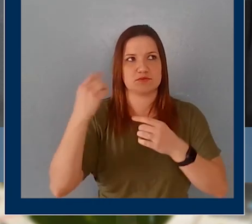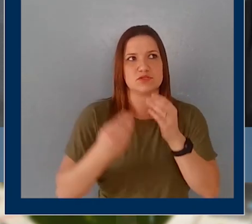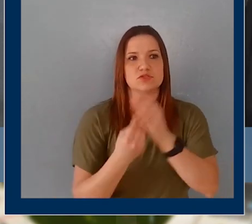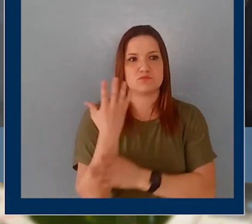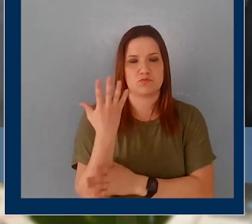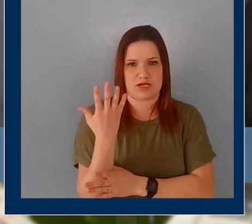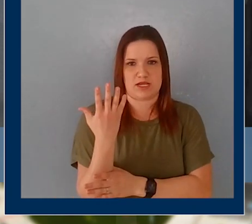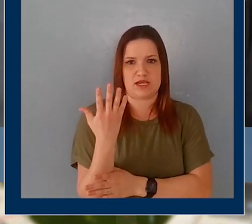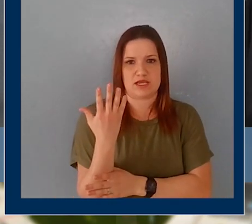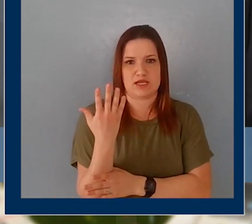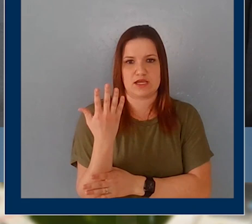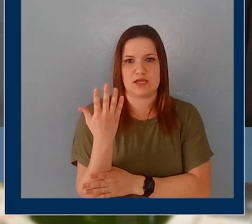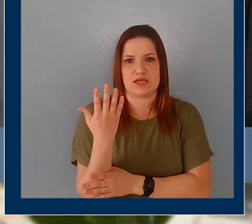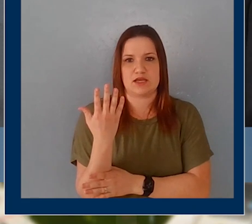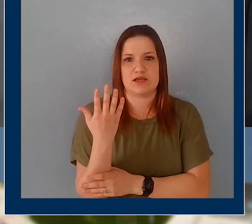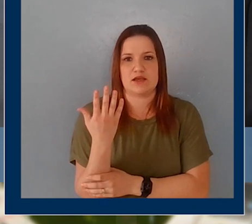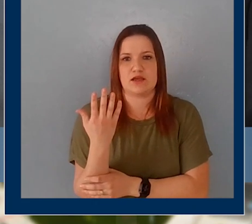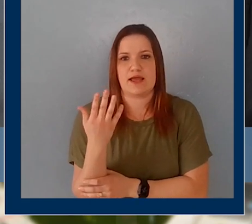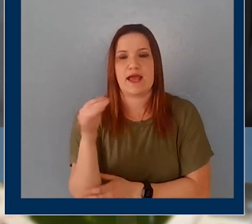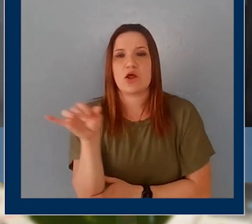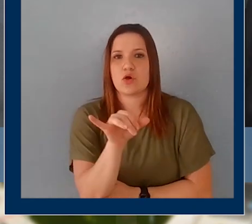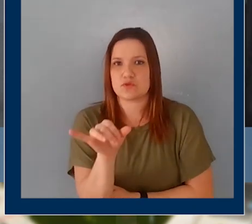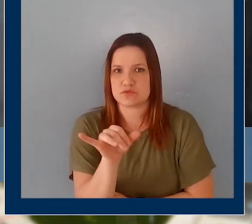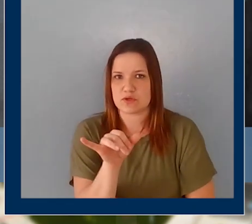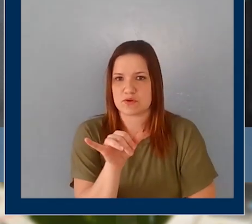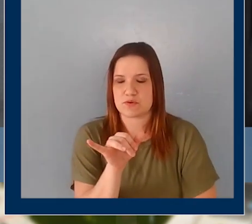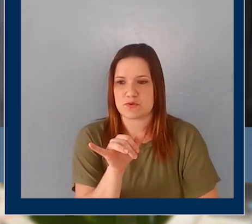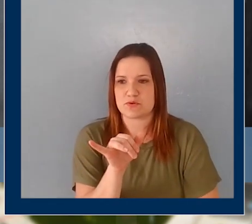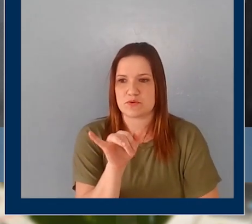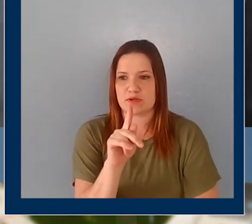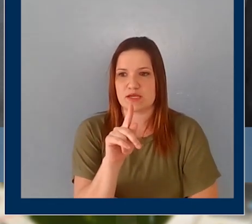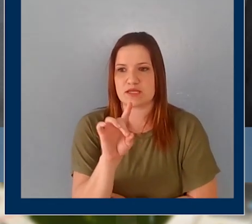for an extended period of time all the way into the spring. And